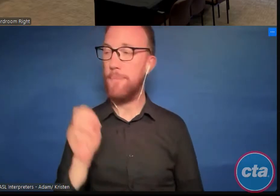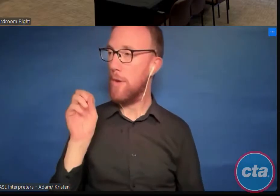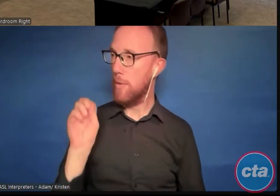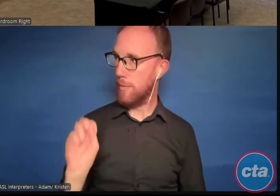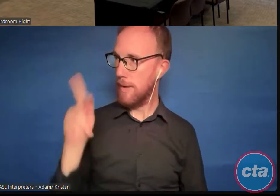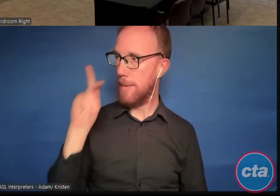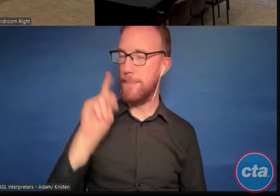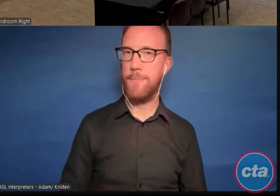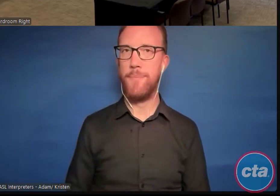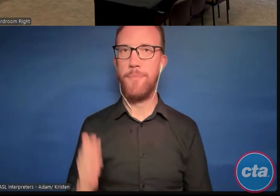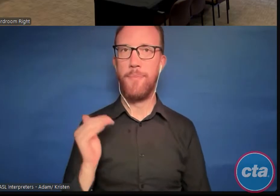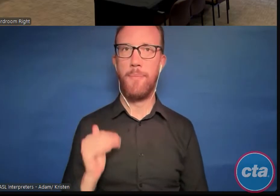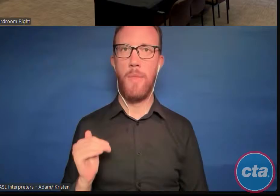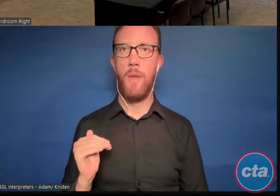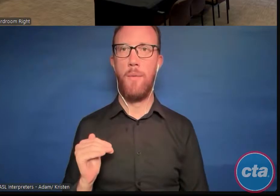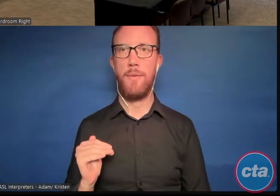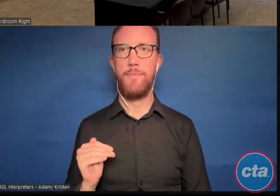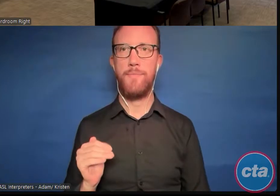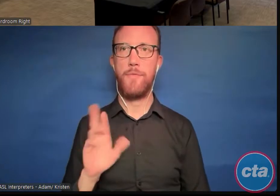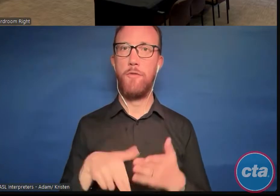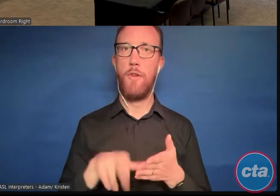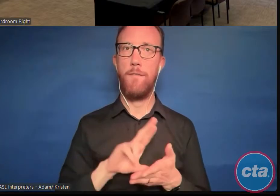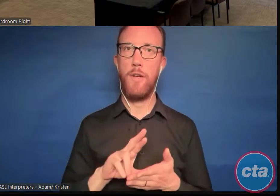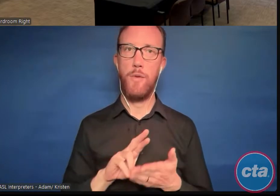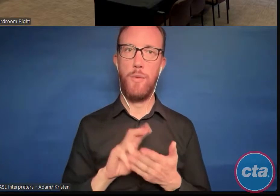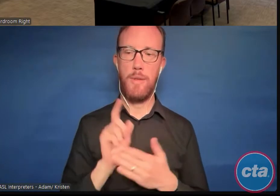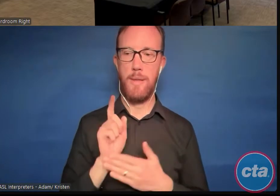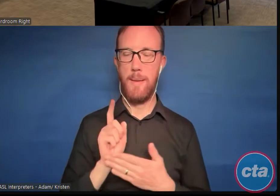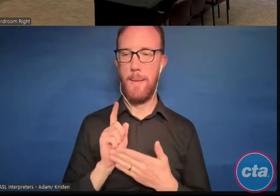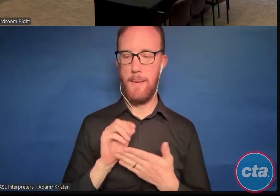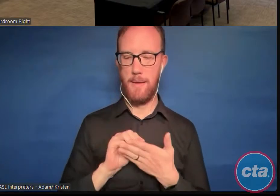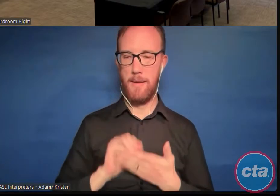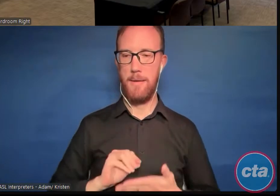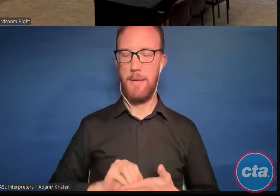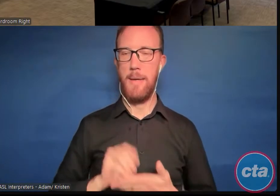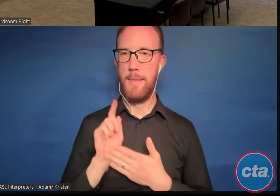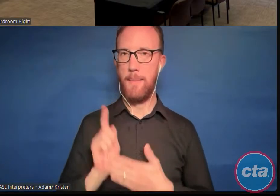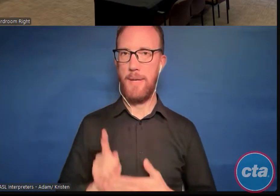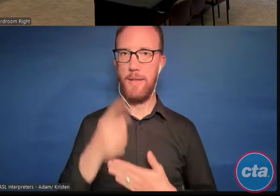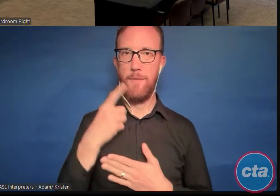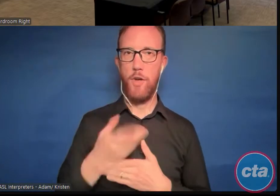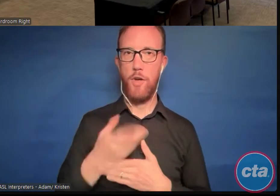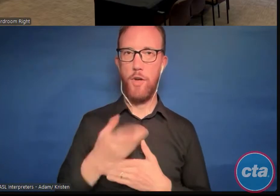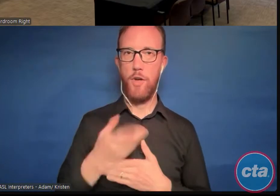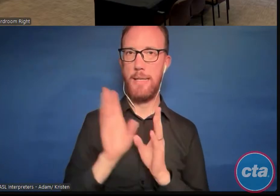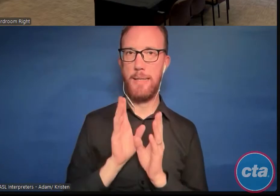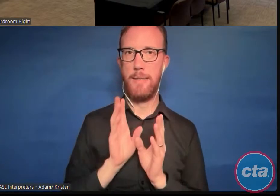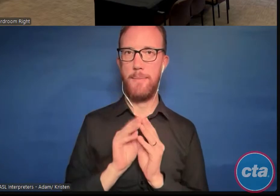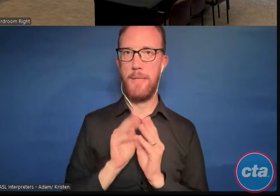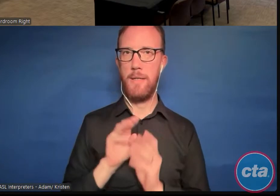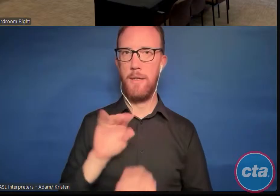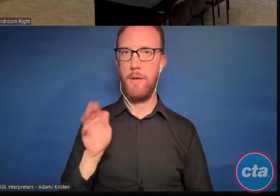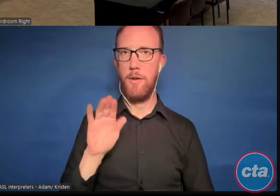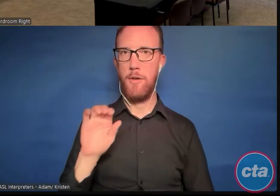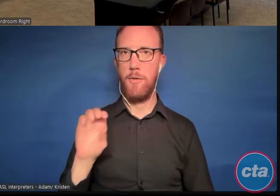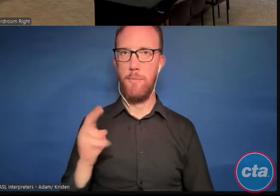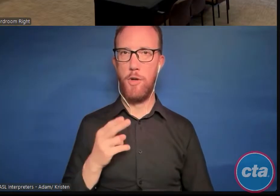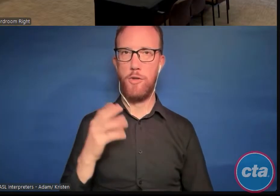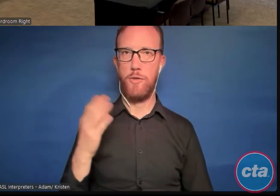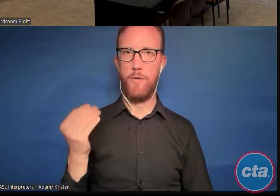Okay. Review of the minutes from our last meeting held on March 14th,